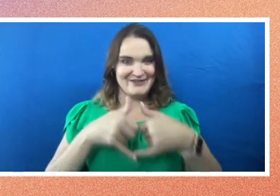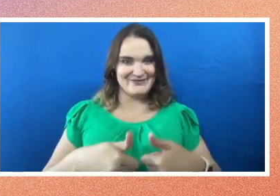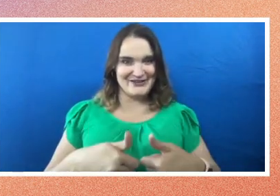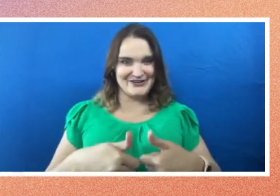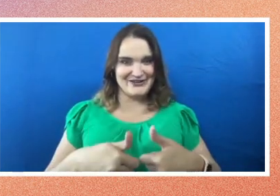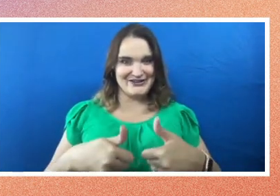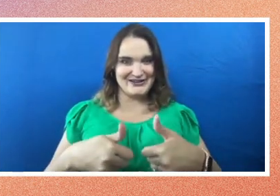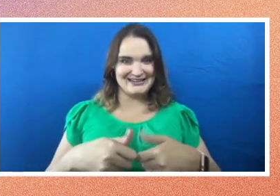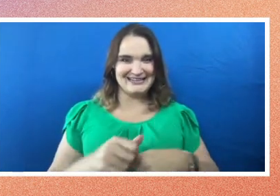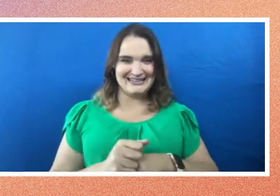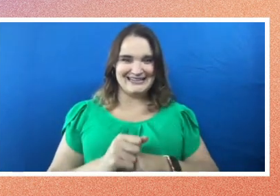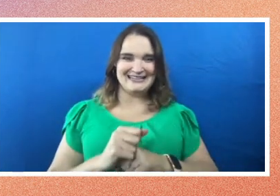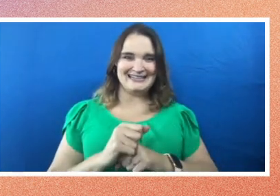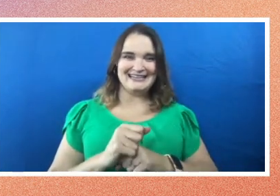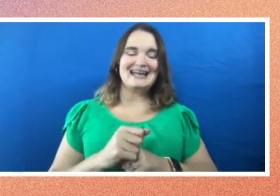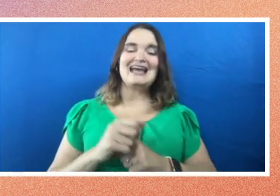is